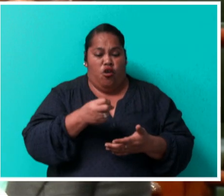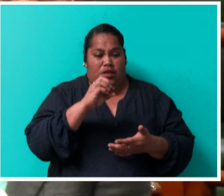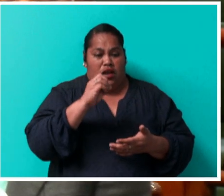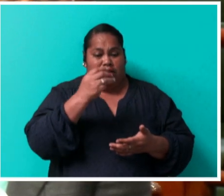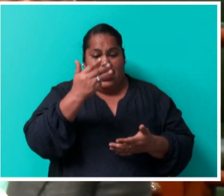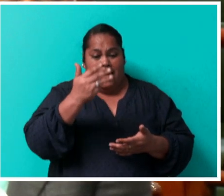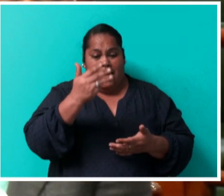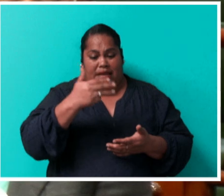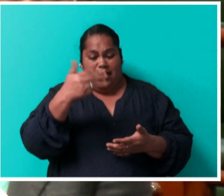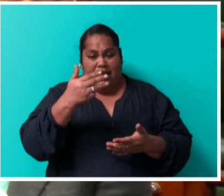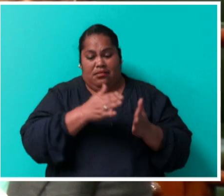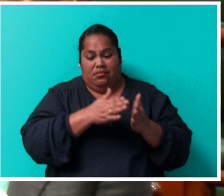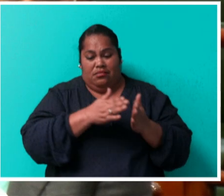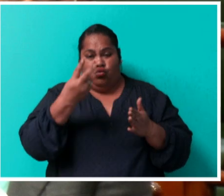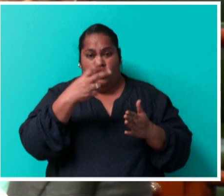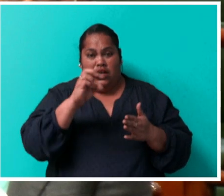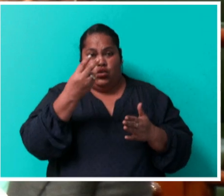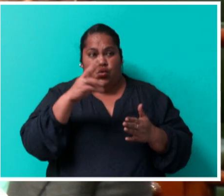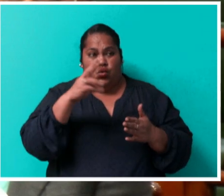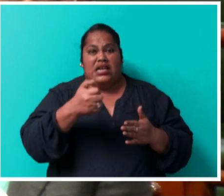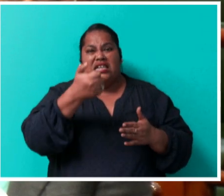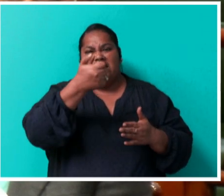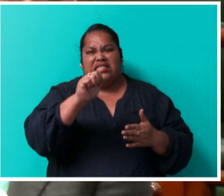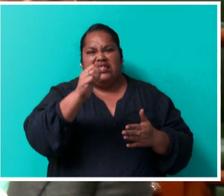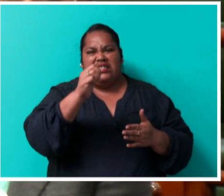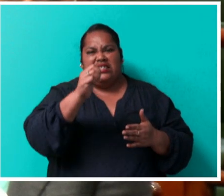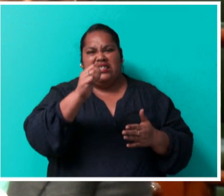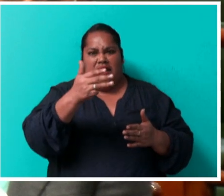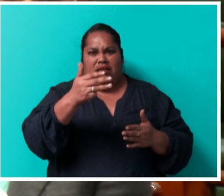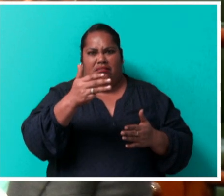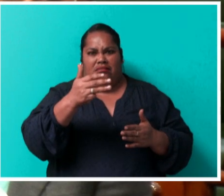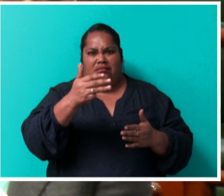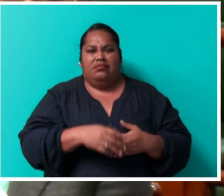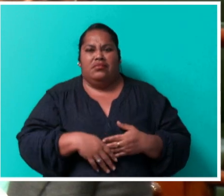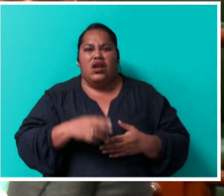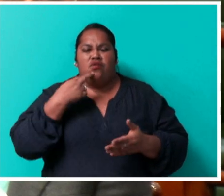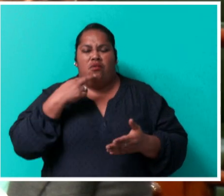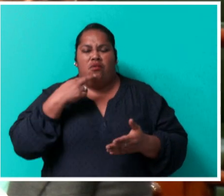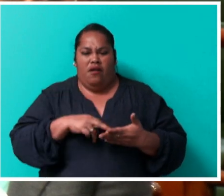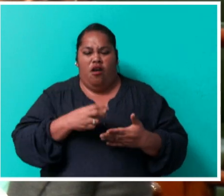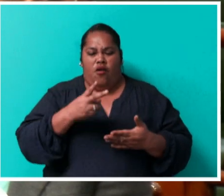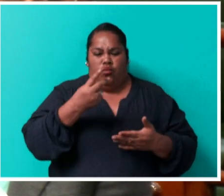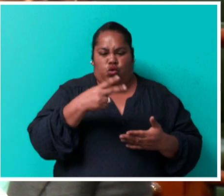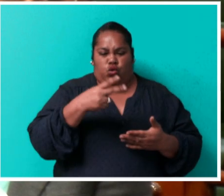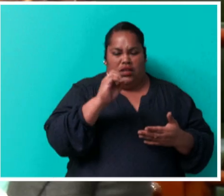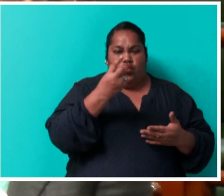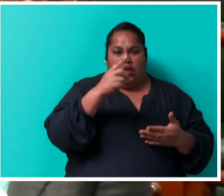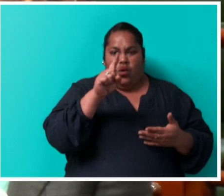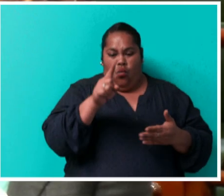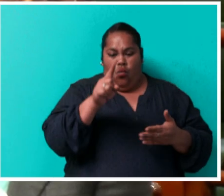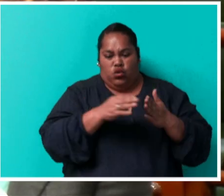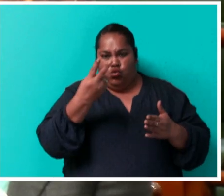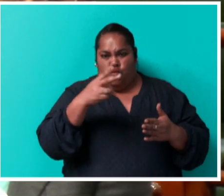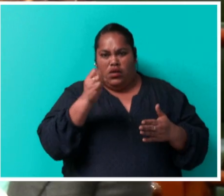2019 to 2020 were 69 cases. From 2021 to 2022